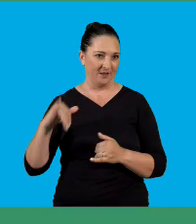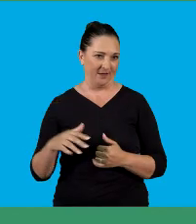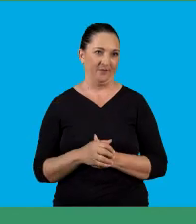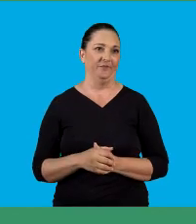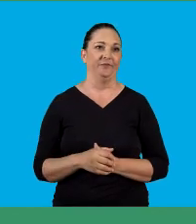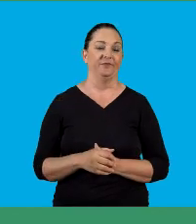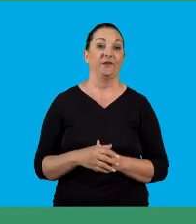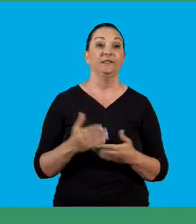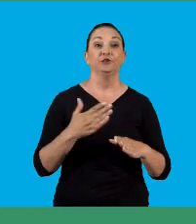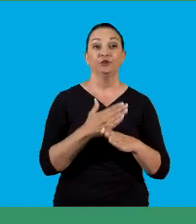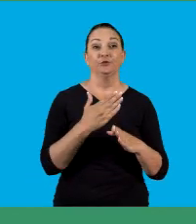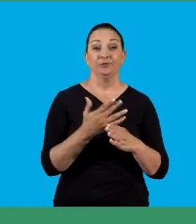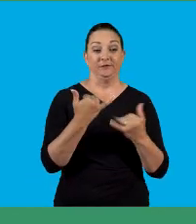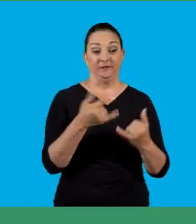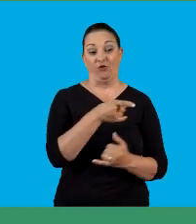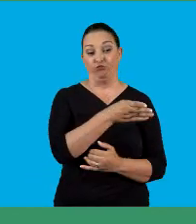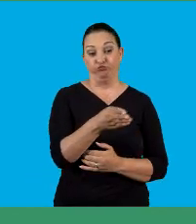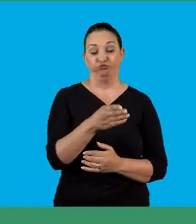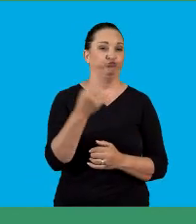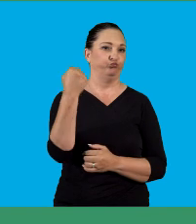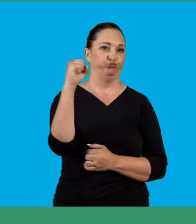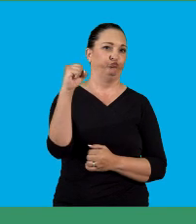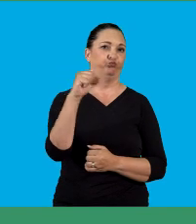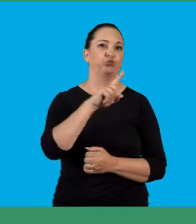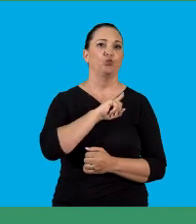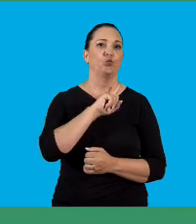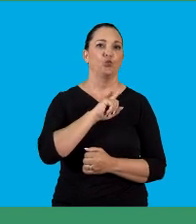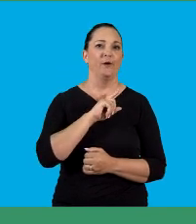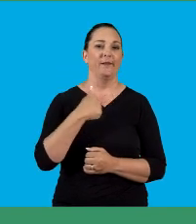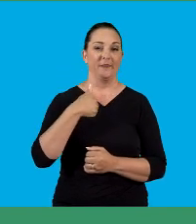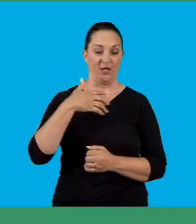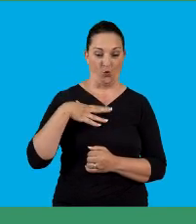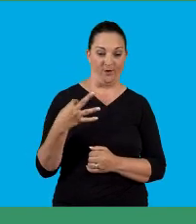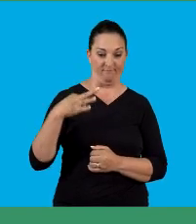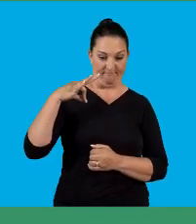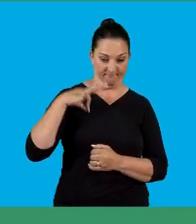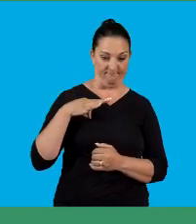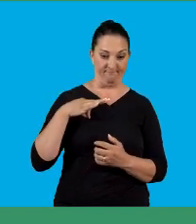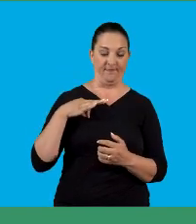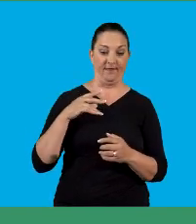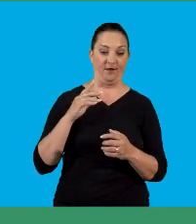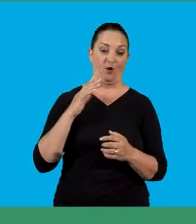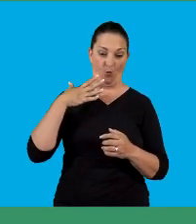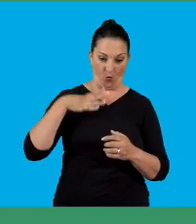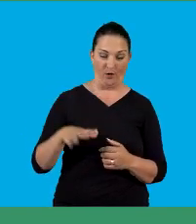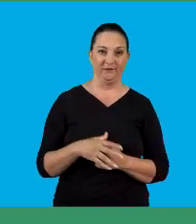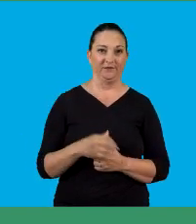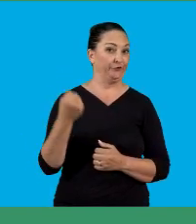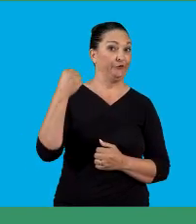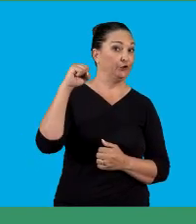next question. Employees are refusing to work until their wage demands are met. So they